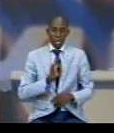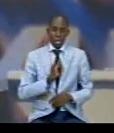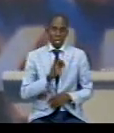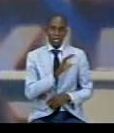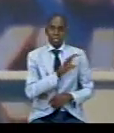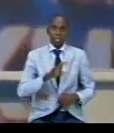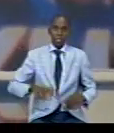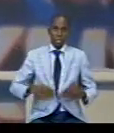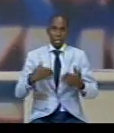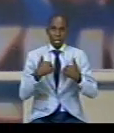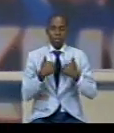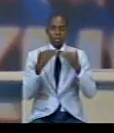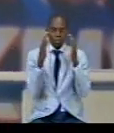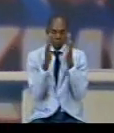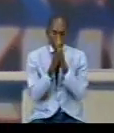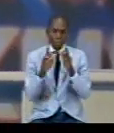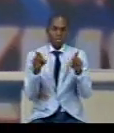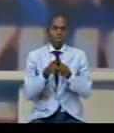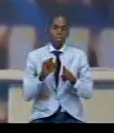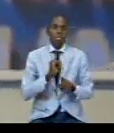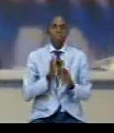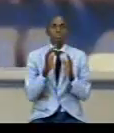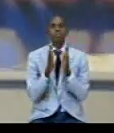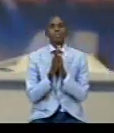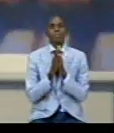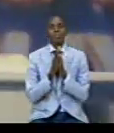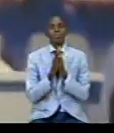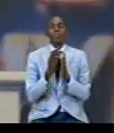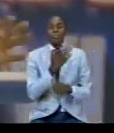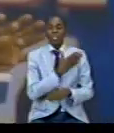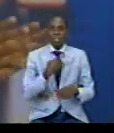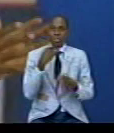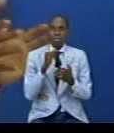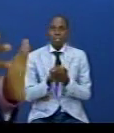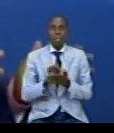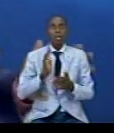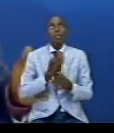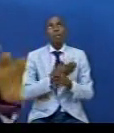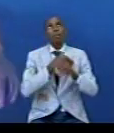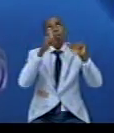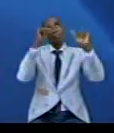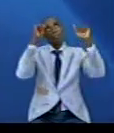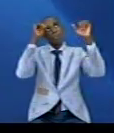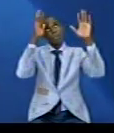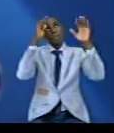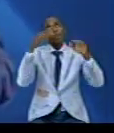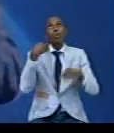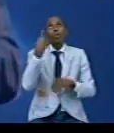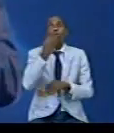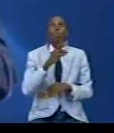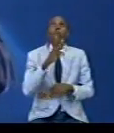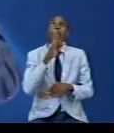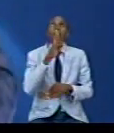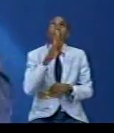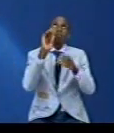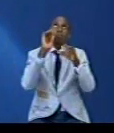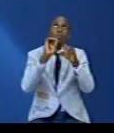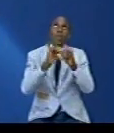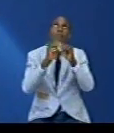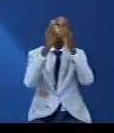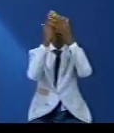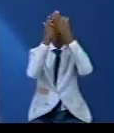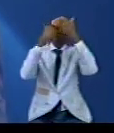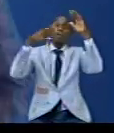pray like I pray. And so he said, our Father who art in